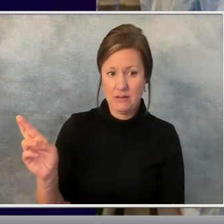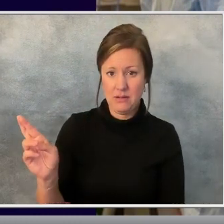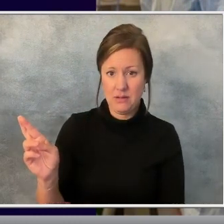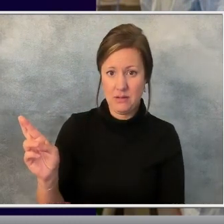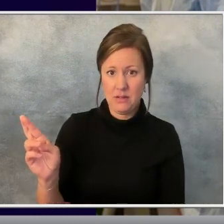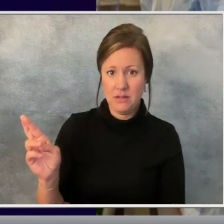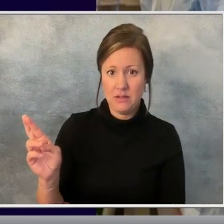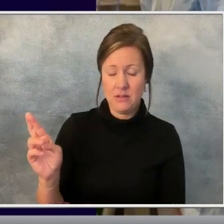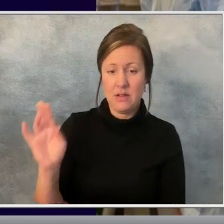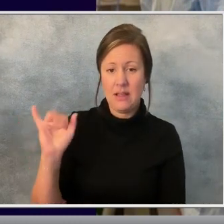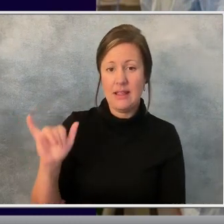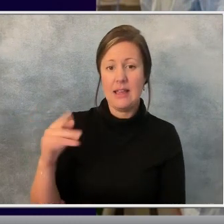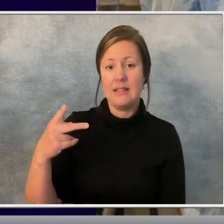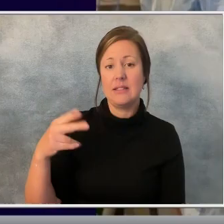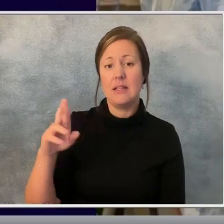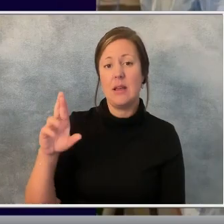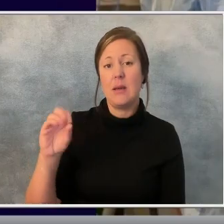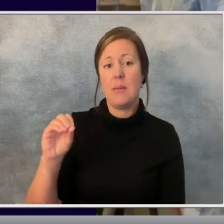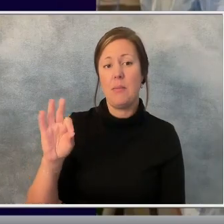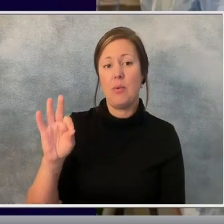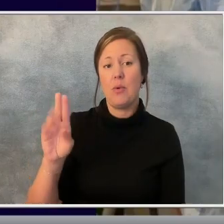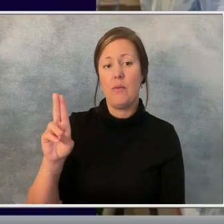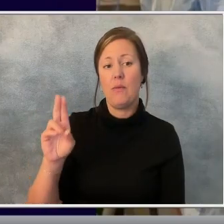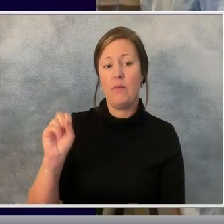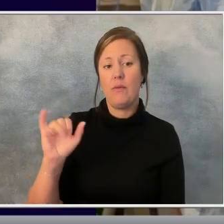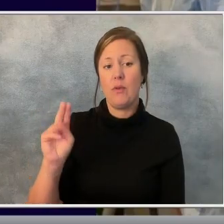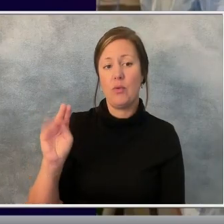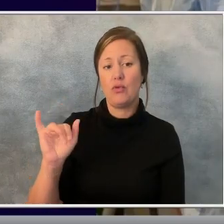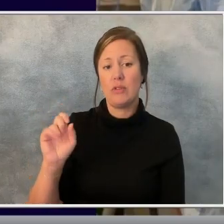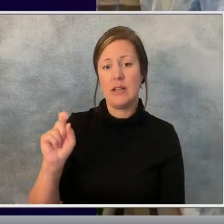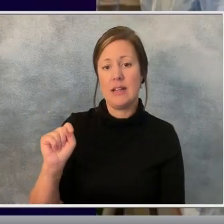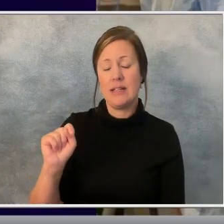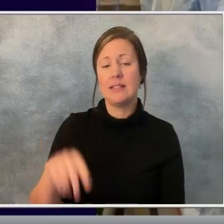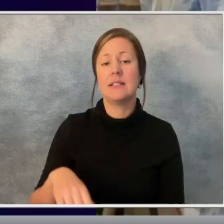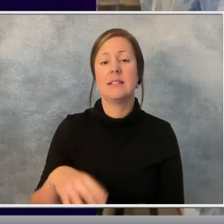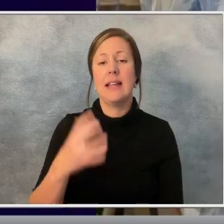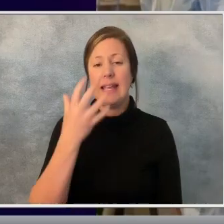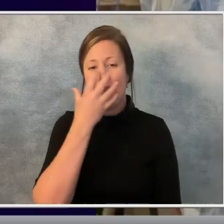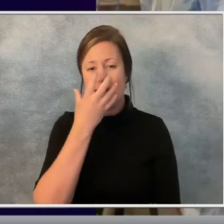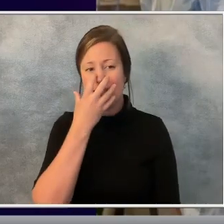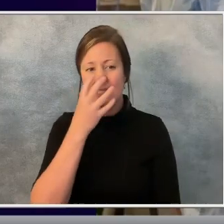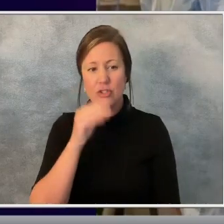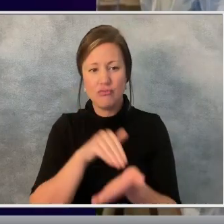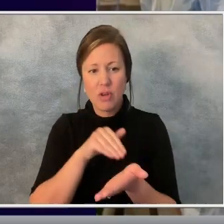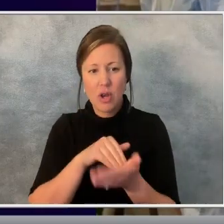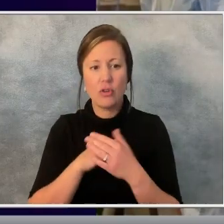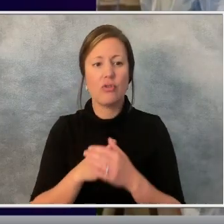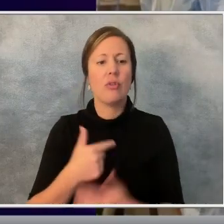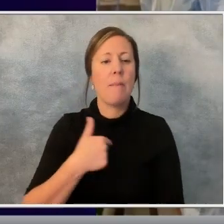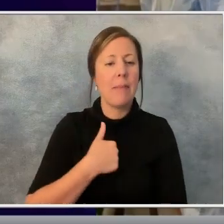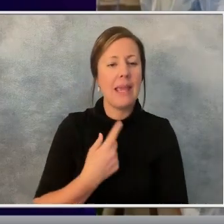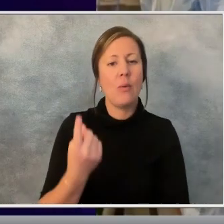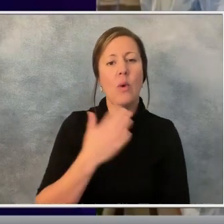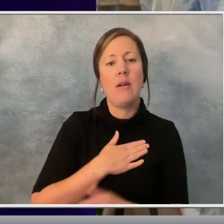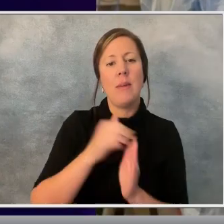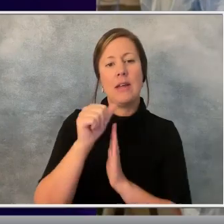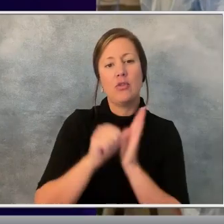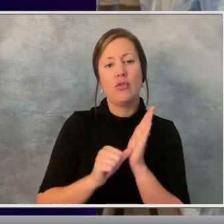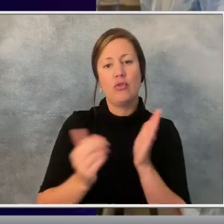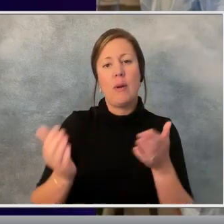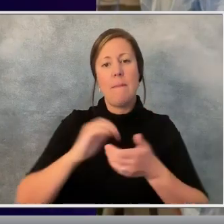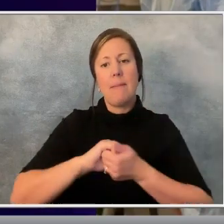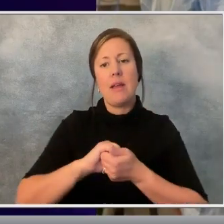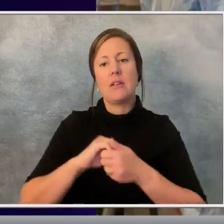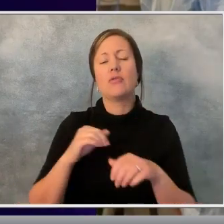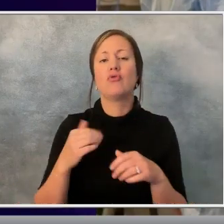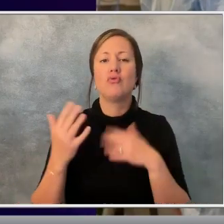perfusionist. Anesthesia is behind the drape. There's me and one of my surgical partners, Tyler Zorn's there. There's